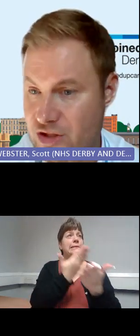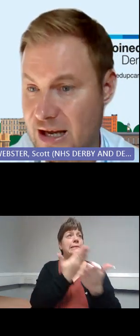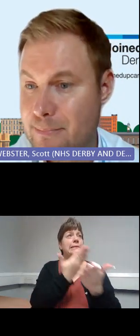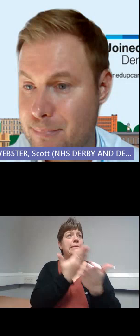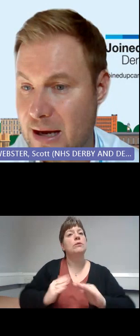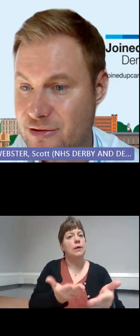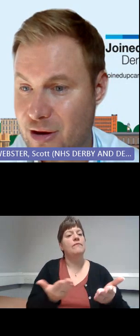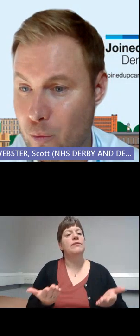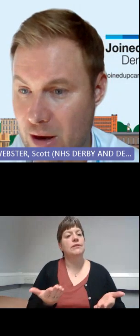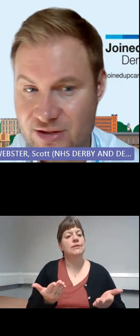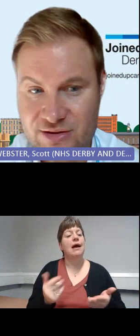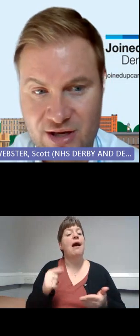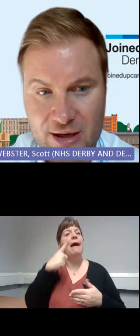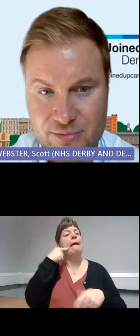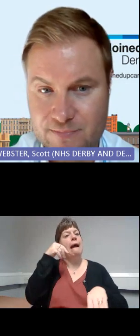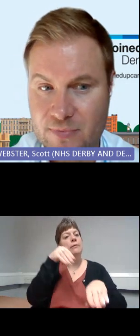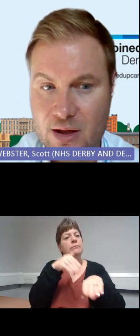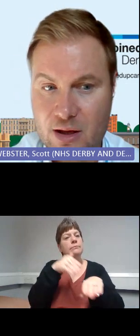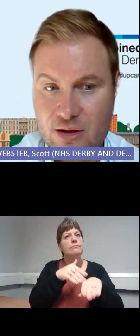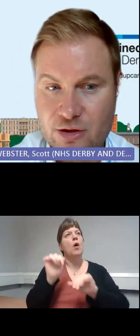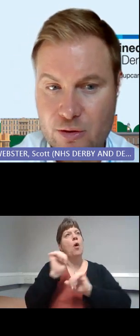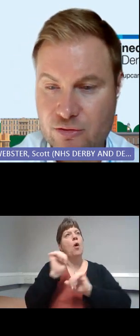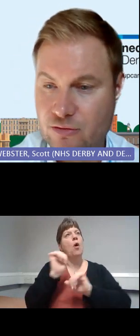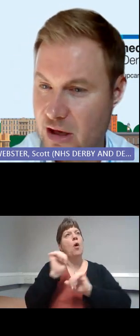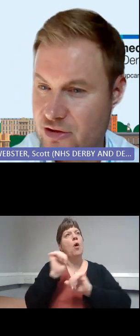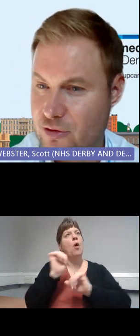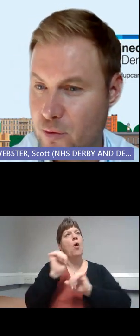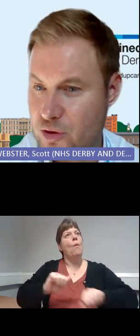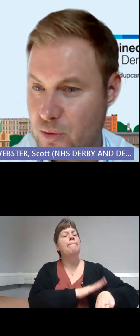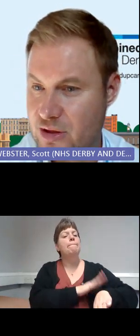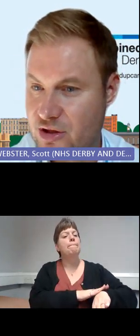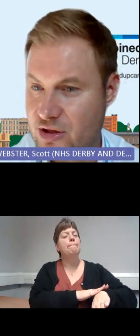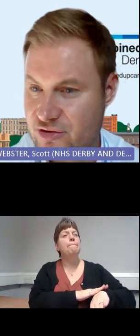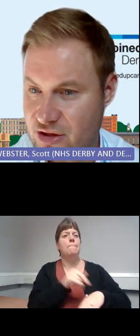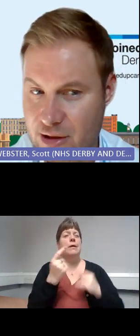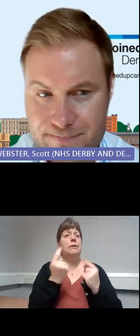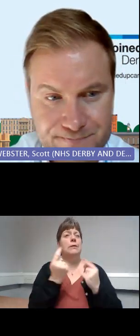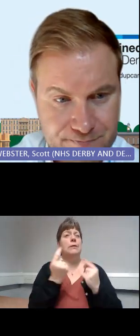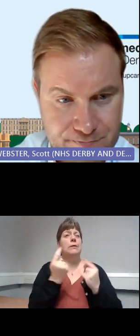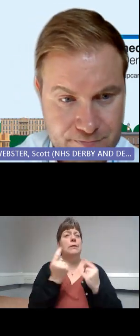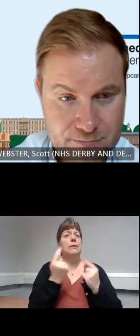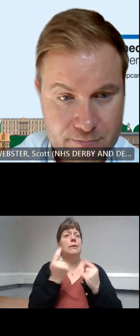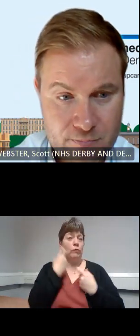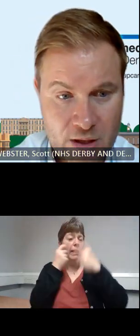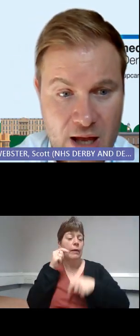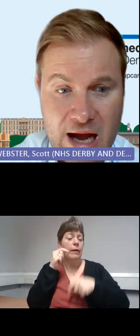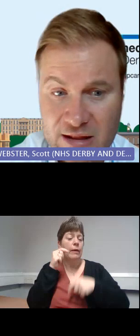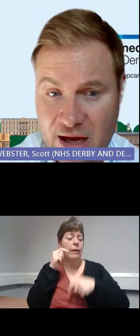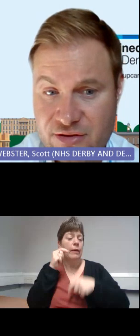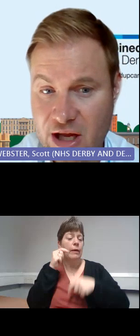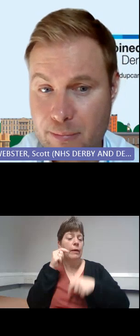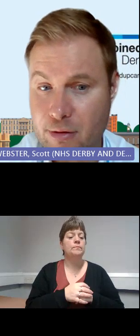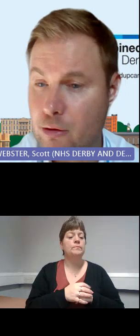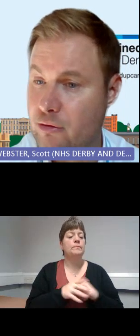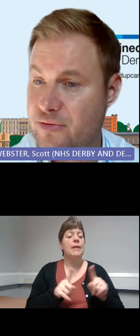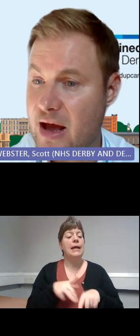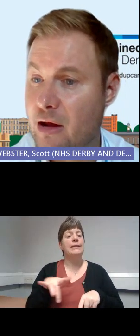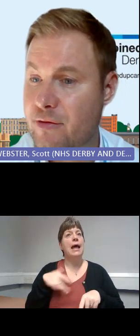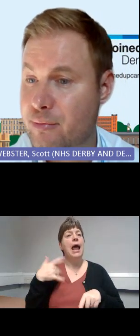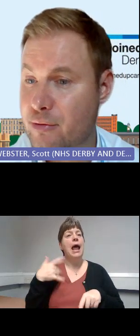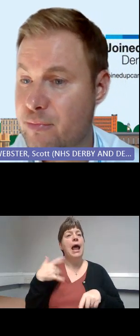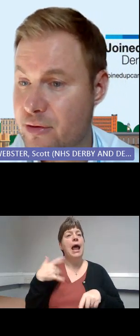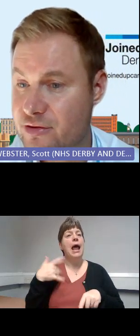services, which can impact on waiting times. So that's something which we need to consider. And lifestyle